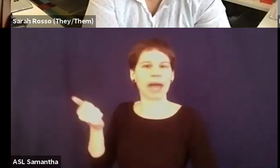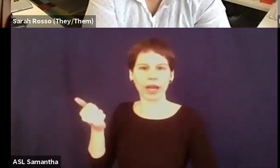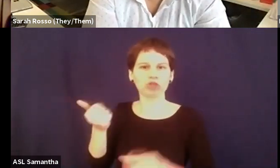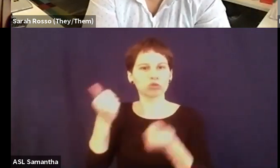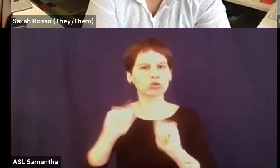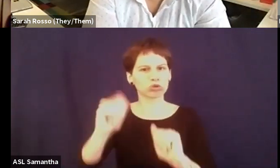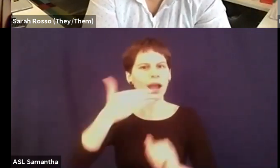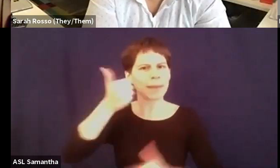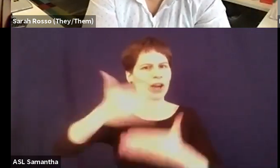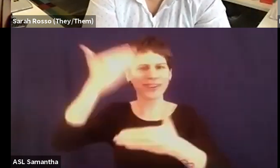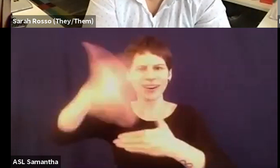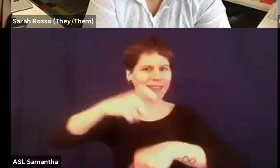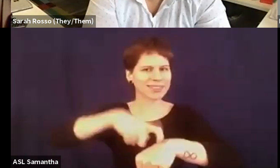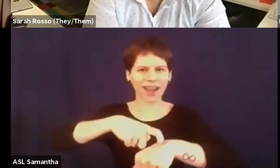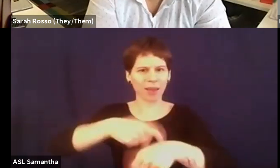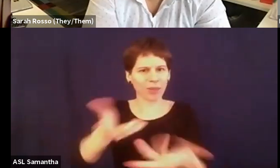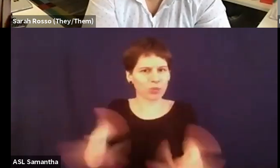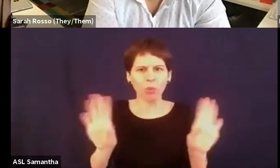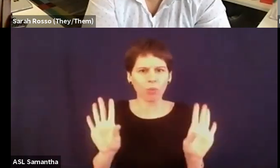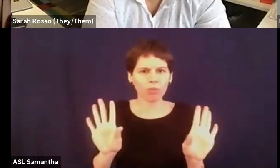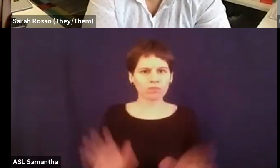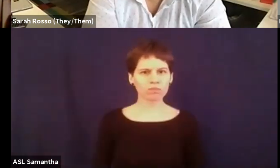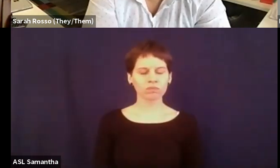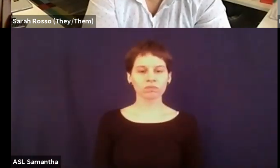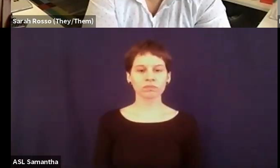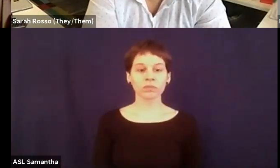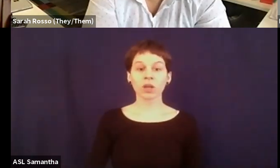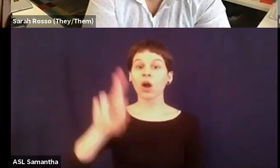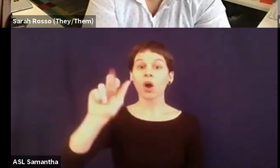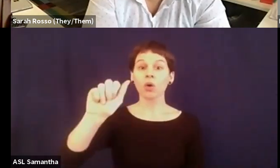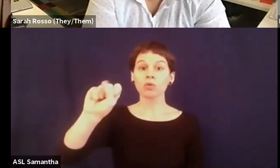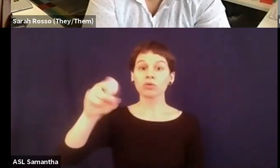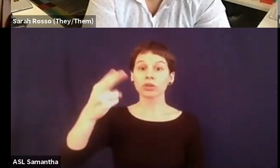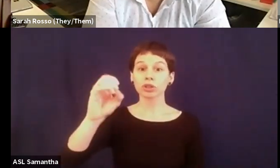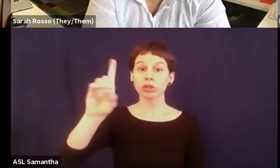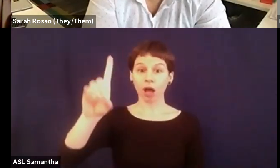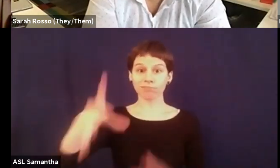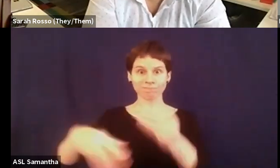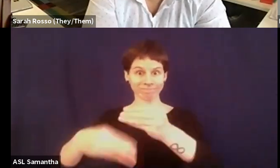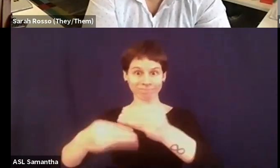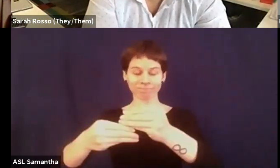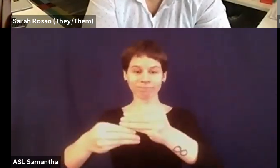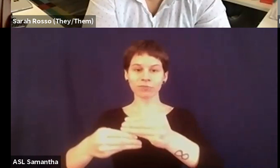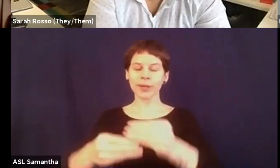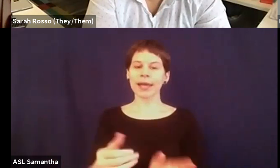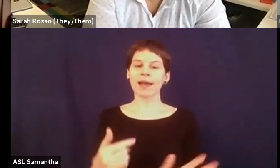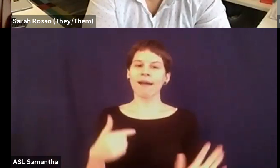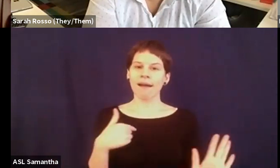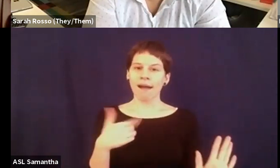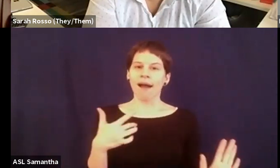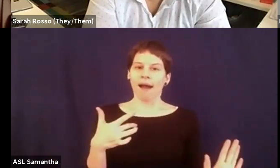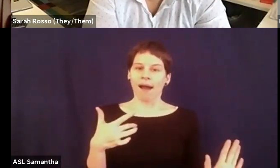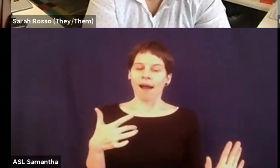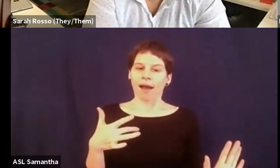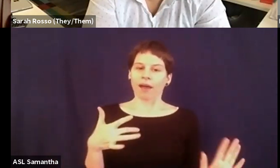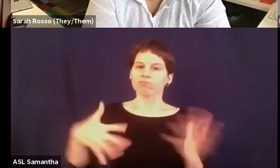time. Yeah. And I also want to add, don't be, because I've been around a